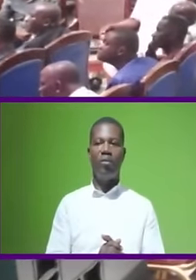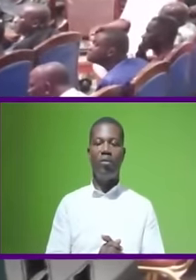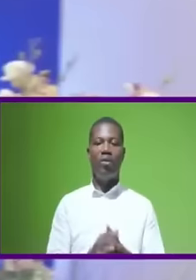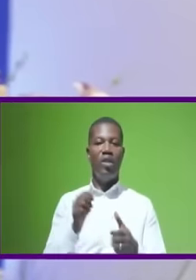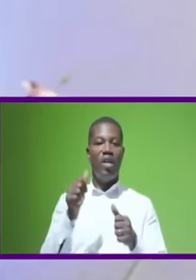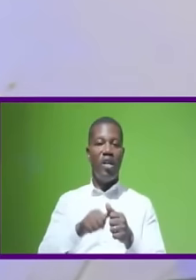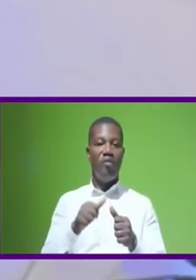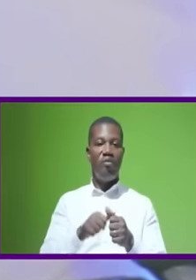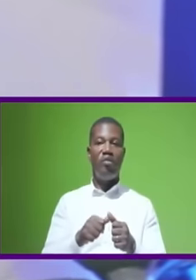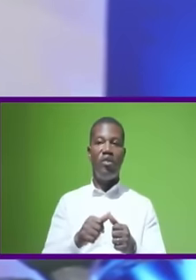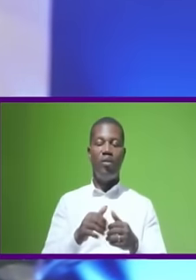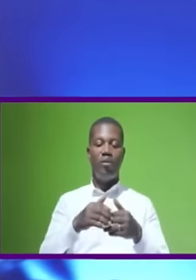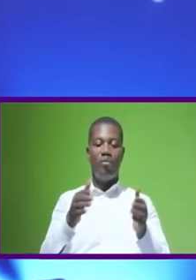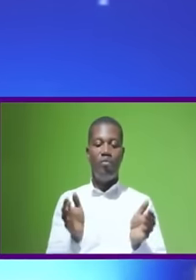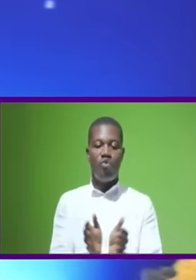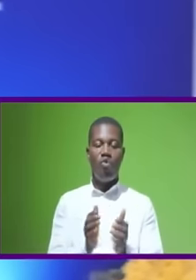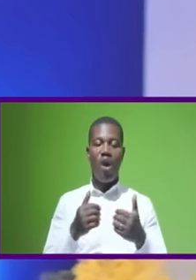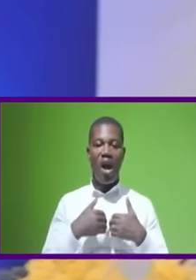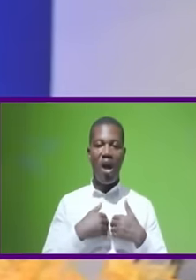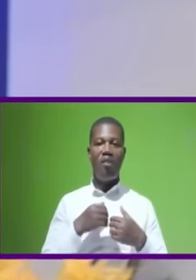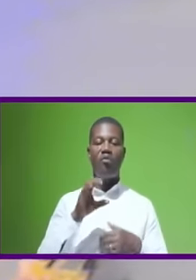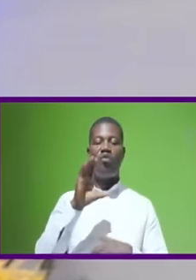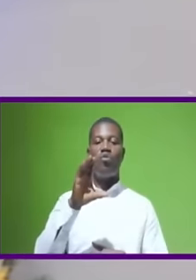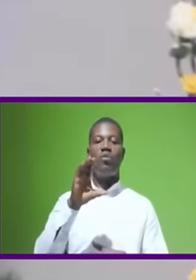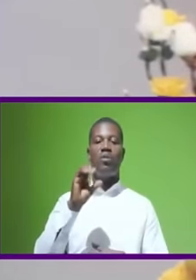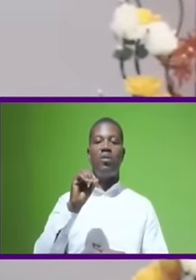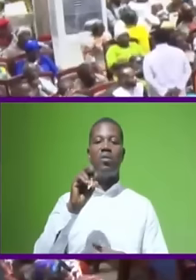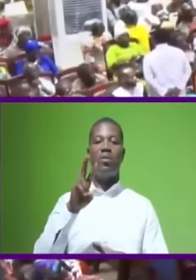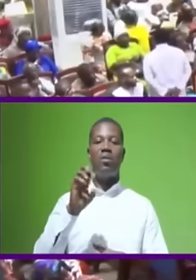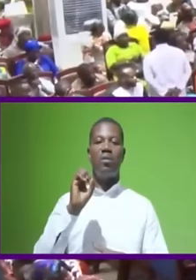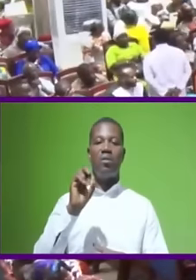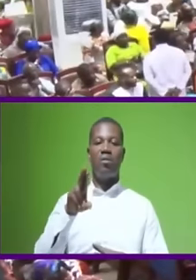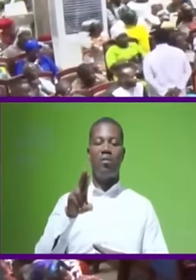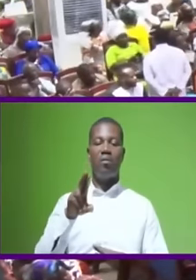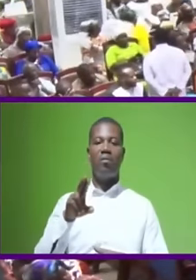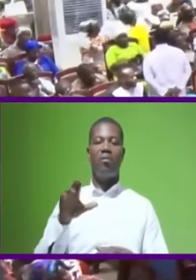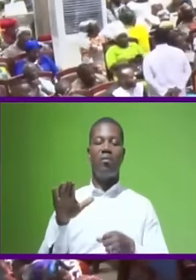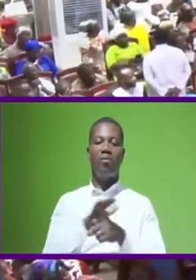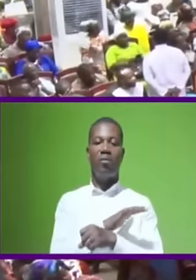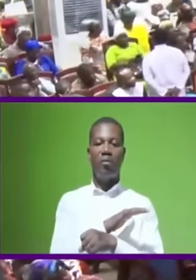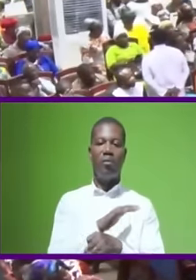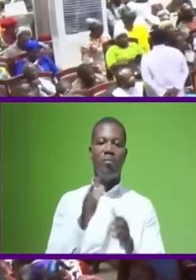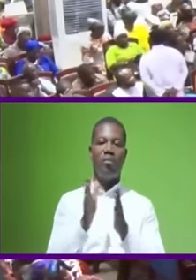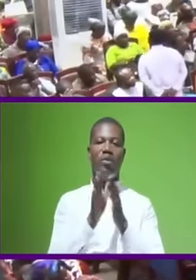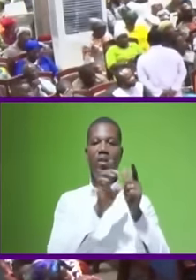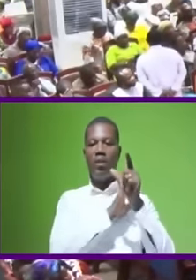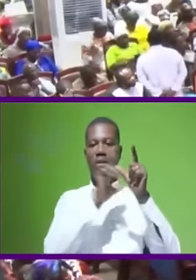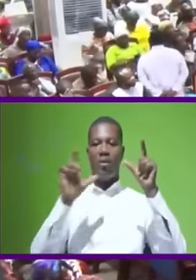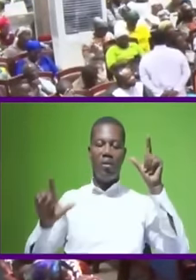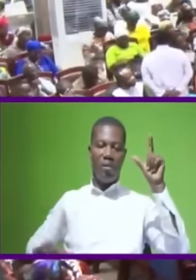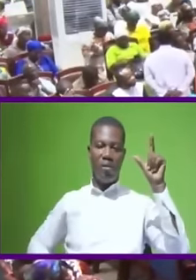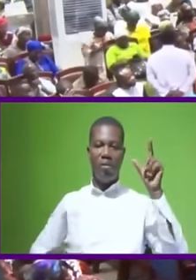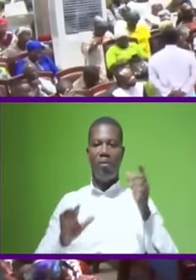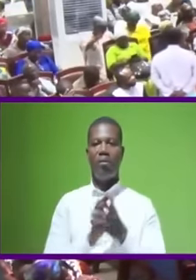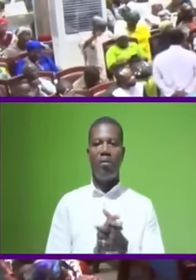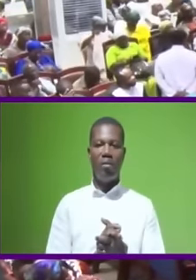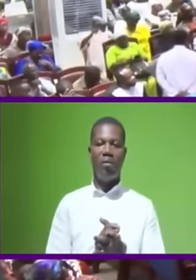and Muyasua. Every saucepan has its own lid. Praise the Lord. Hallelujah.